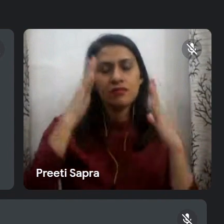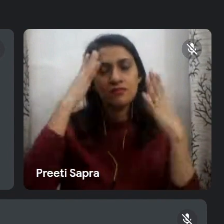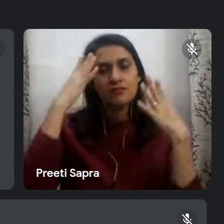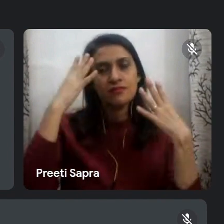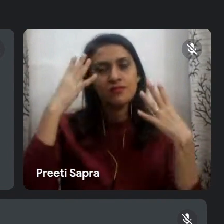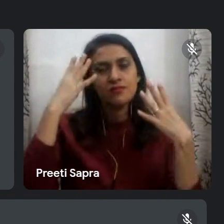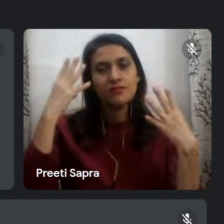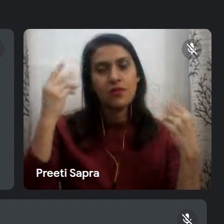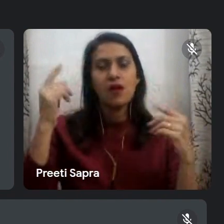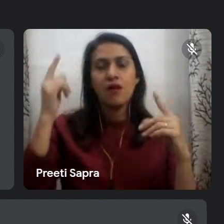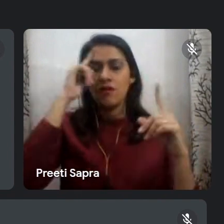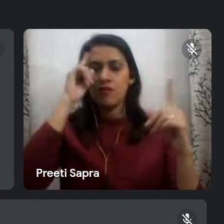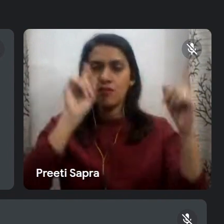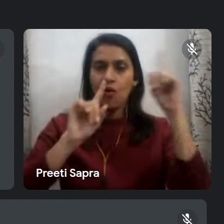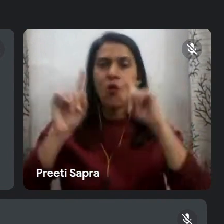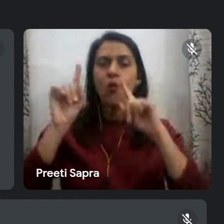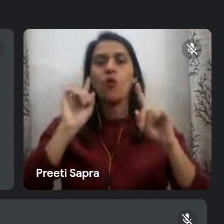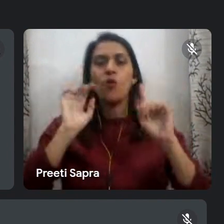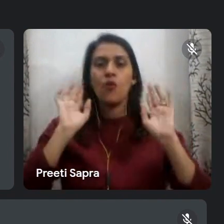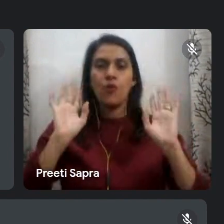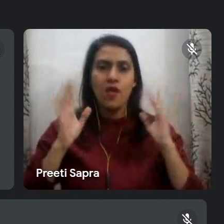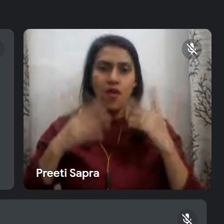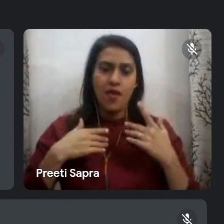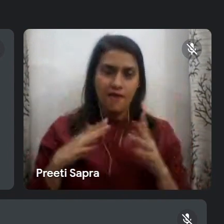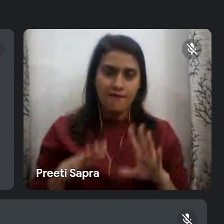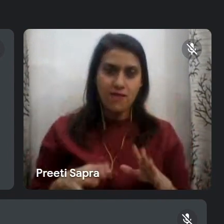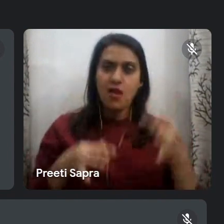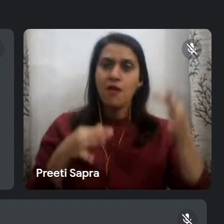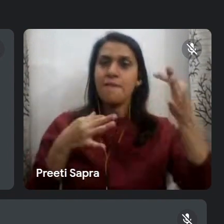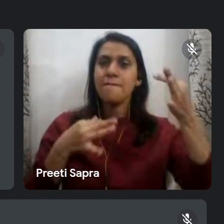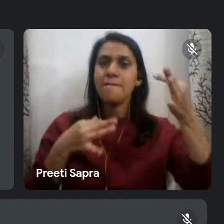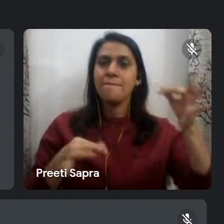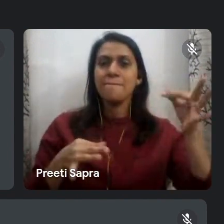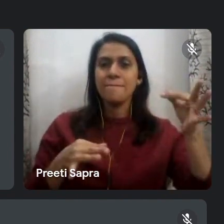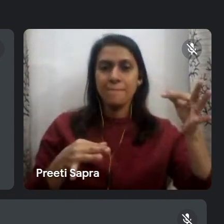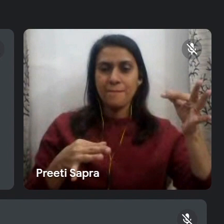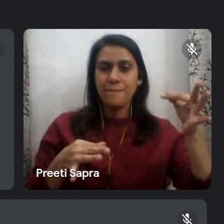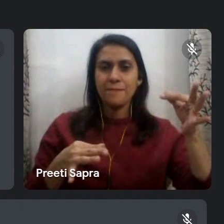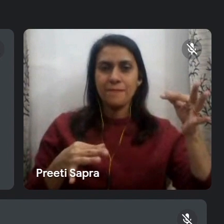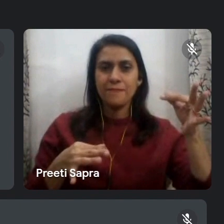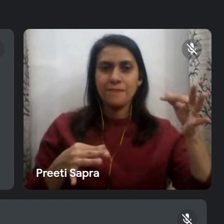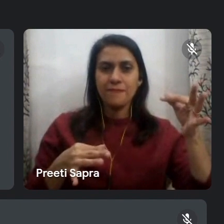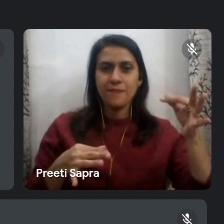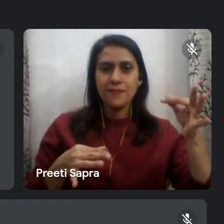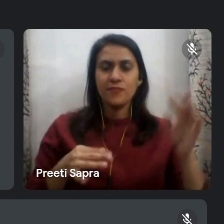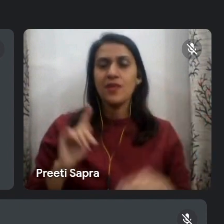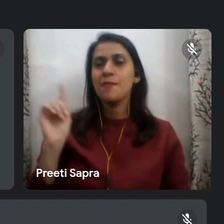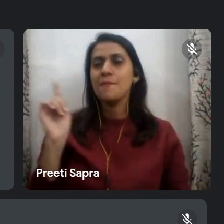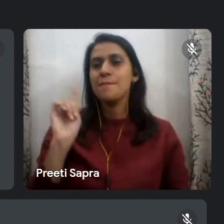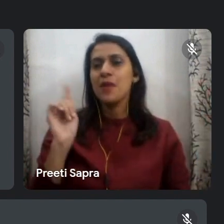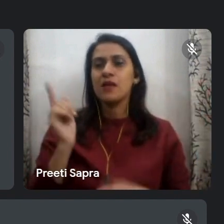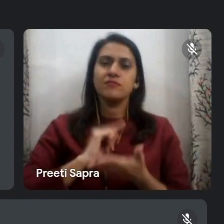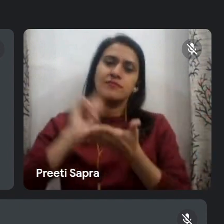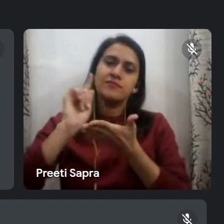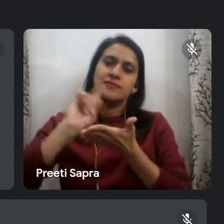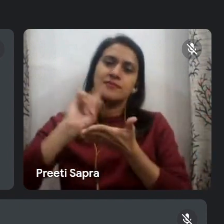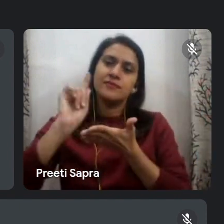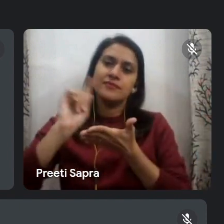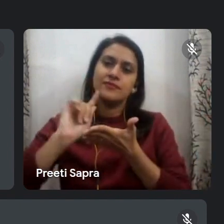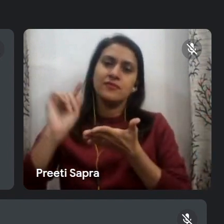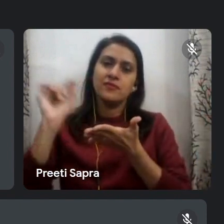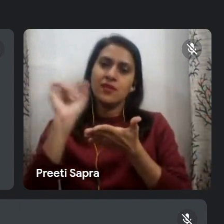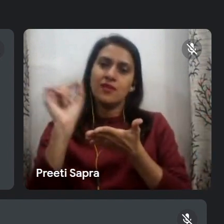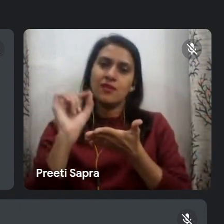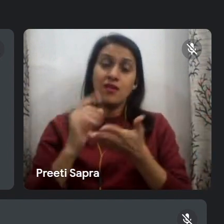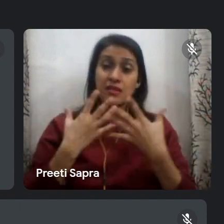Whatever I used to feel, I used to put it in a piece of paper, and mostly it used to be pencil sketching. So if I felt sad, it